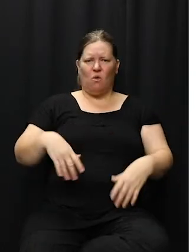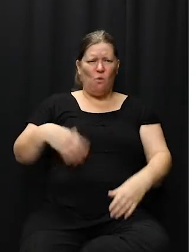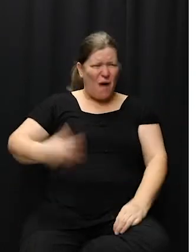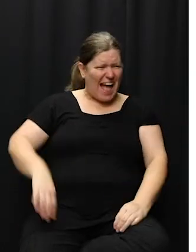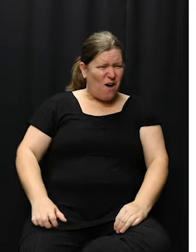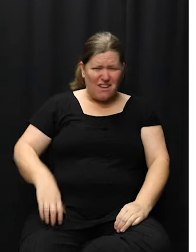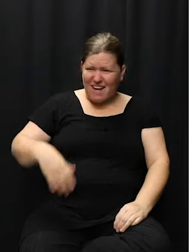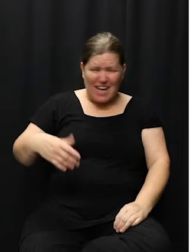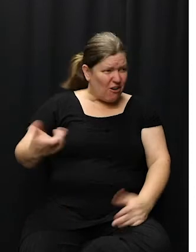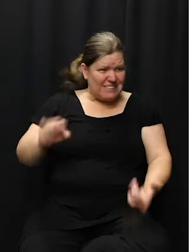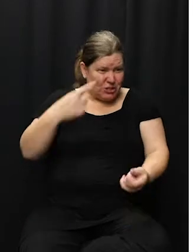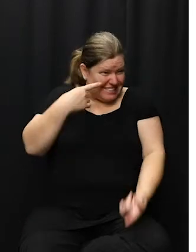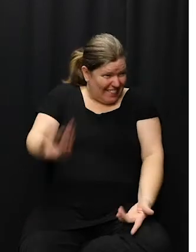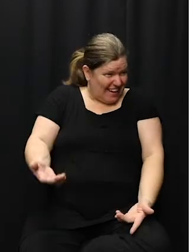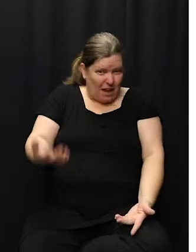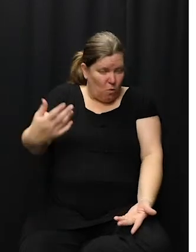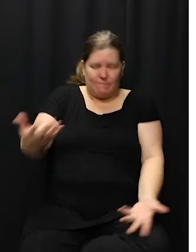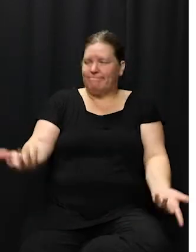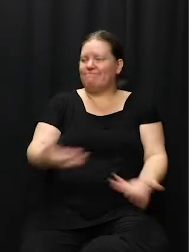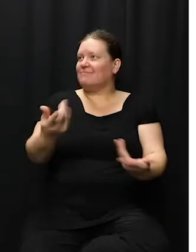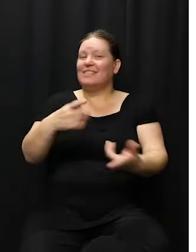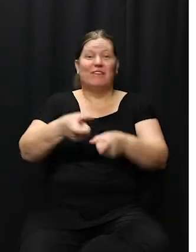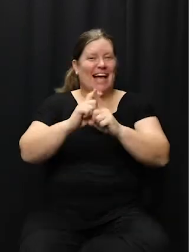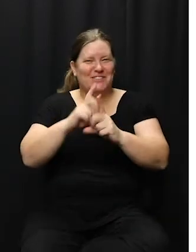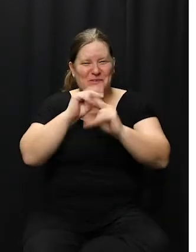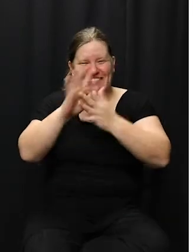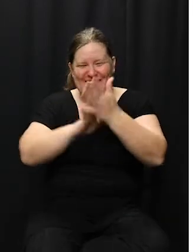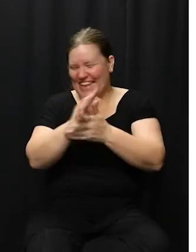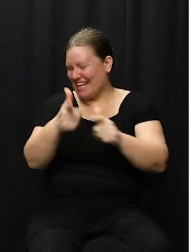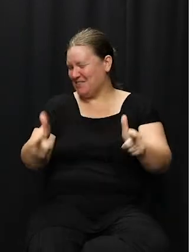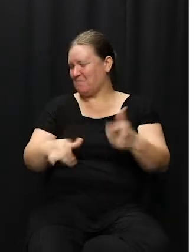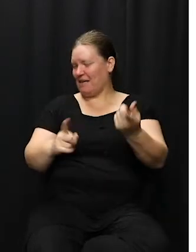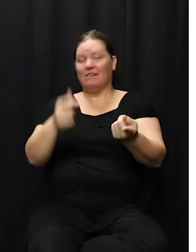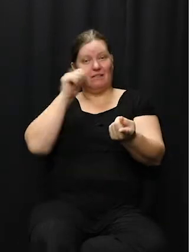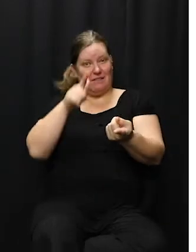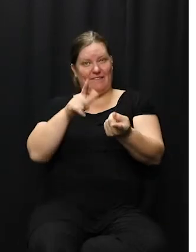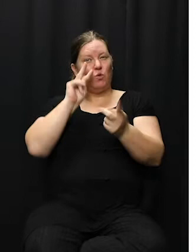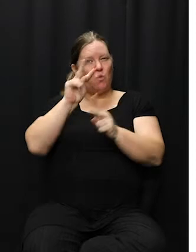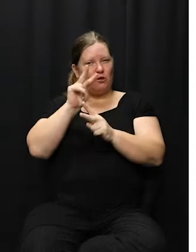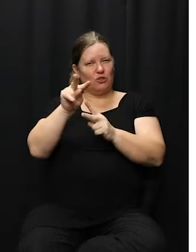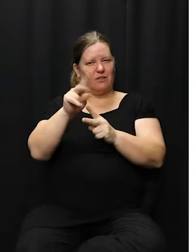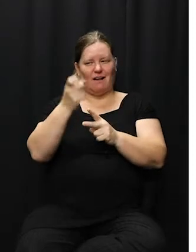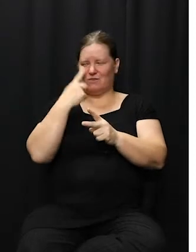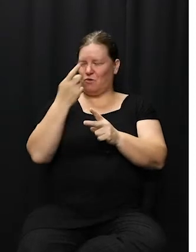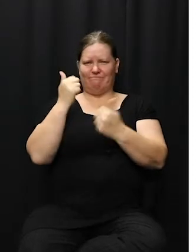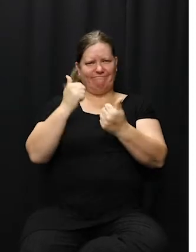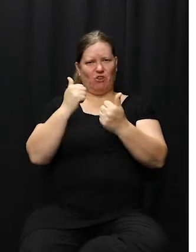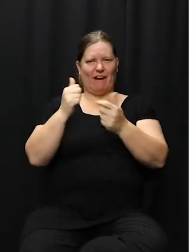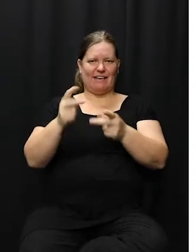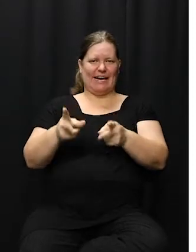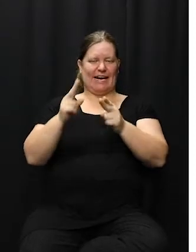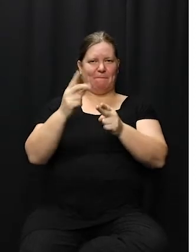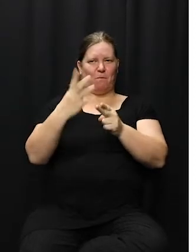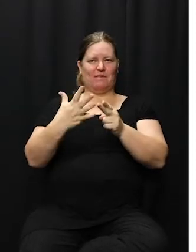Or it's actually really hard to do this, speak about this in sign language. But if you watch, I recently saw a clip from the